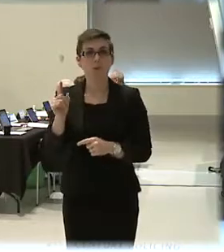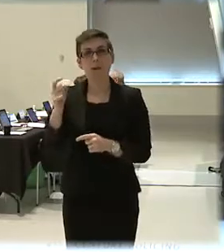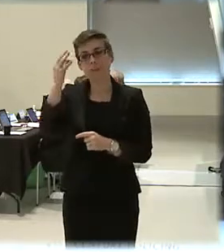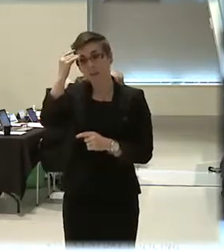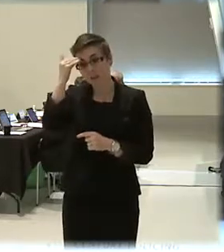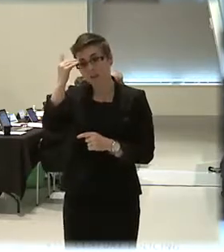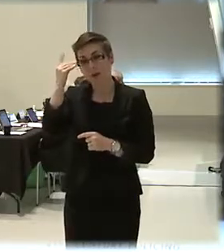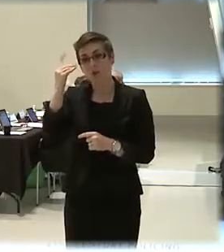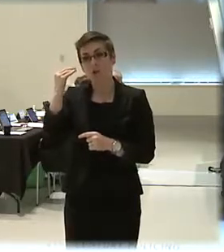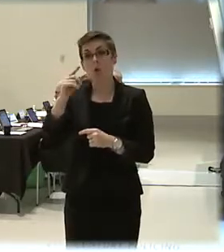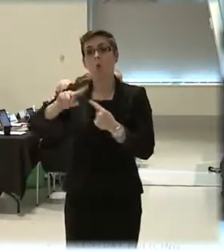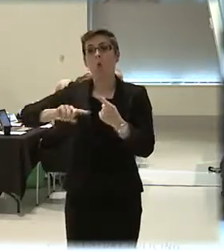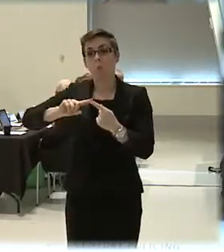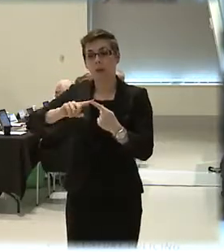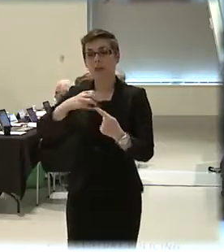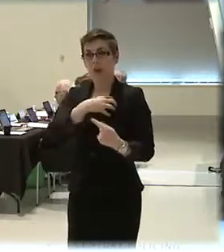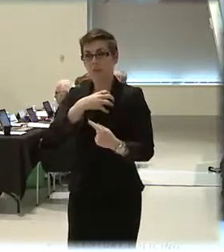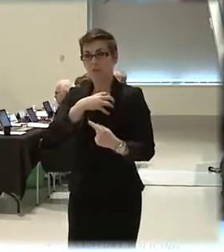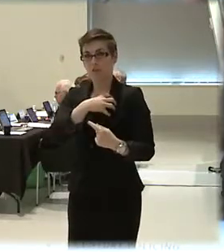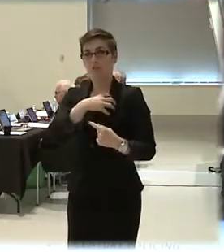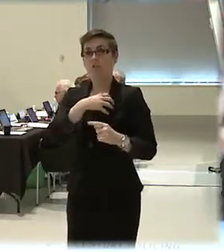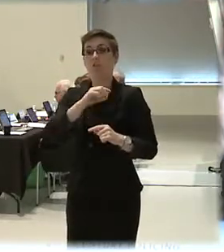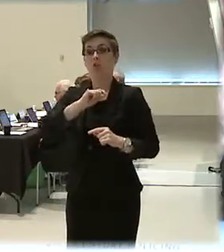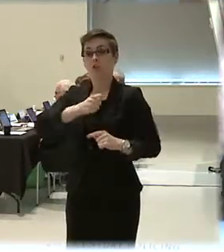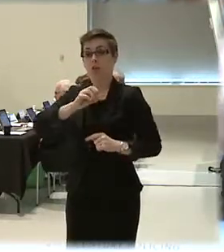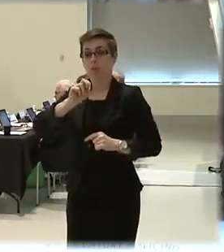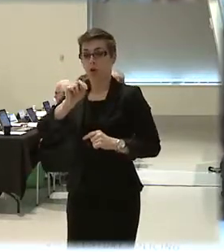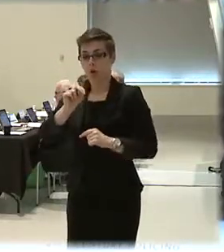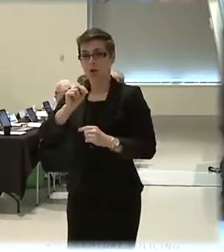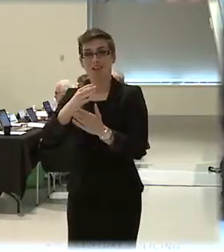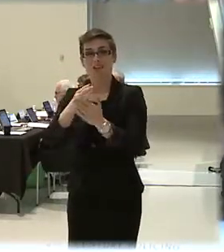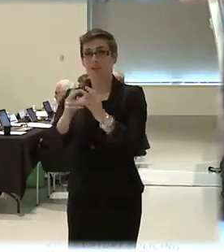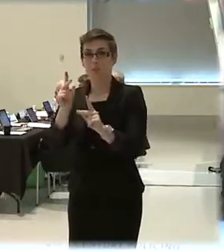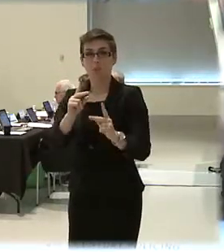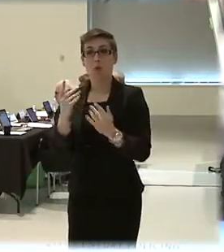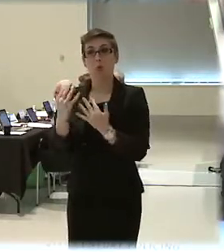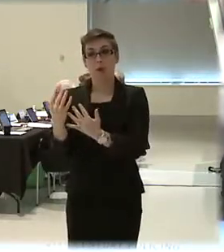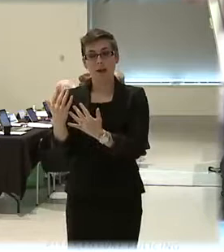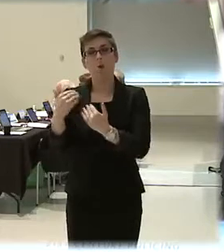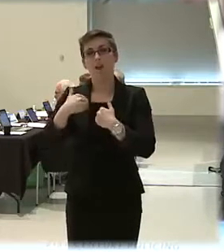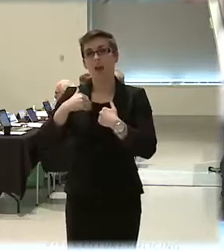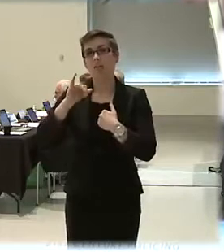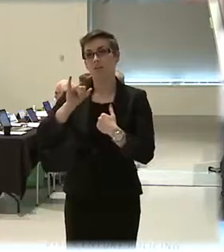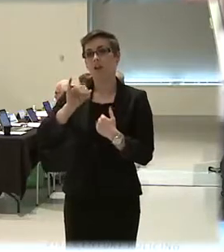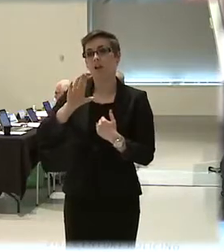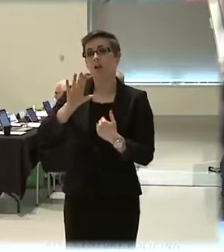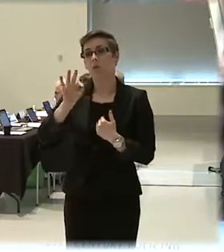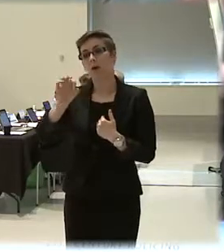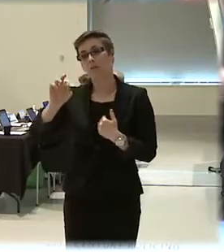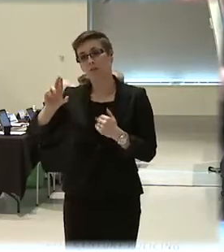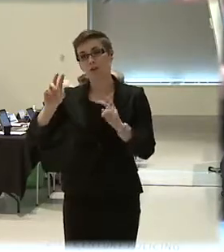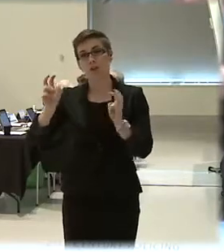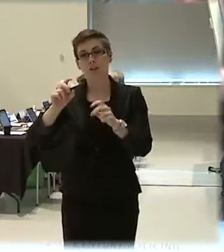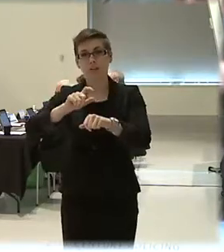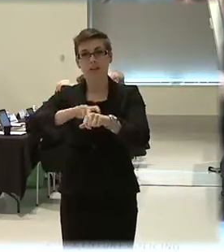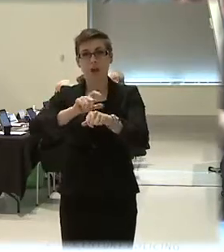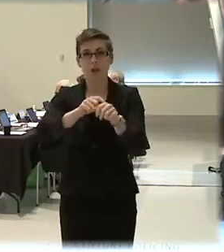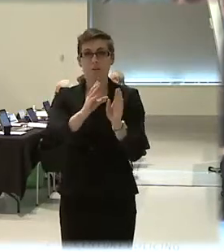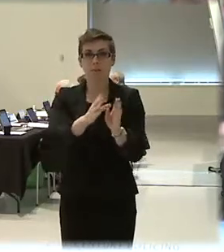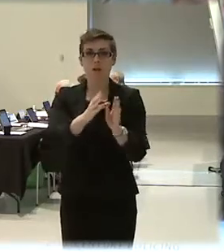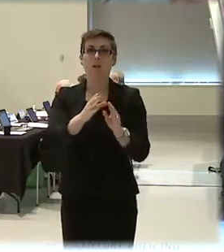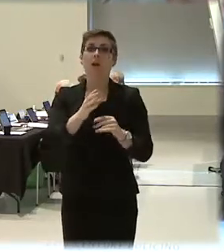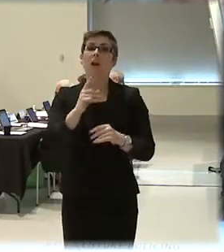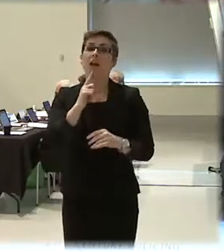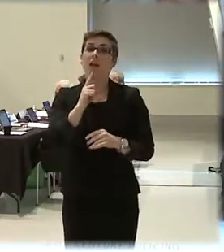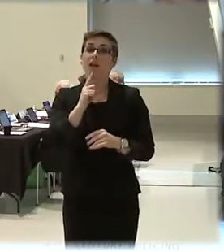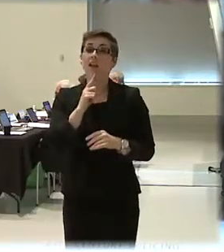were turning them on. A lot of them were waiting, even though we had the buffer, because we went with a Taser Exxon Flex, and they backed up,